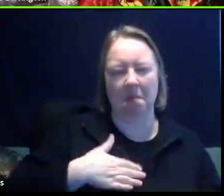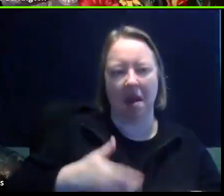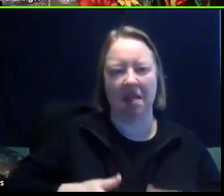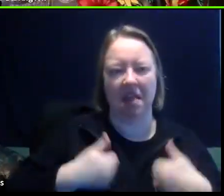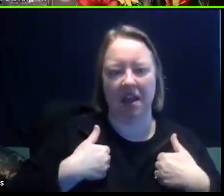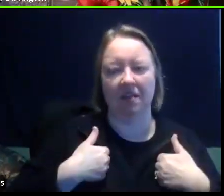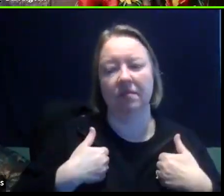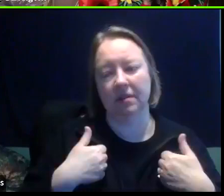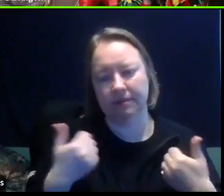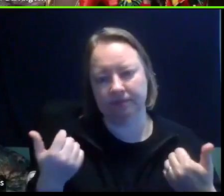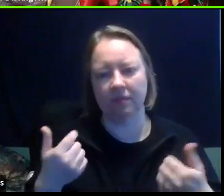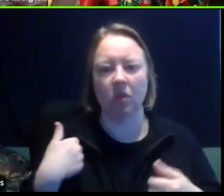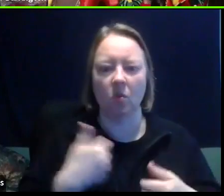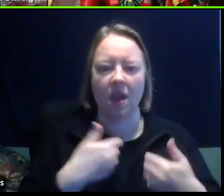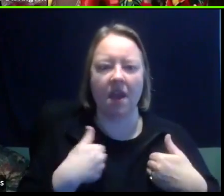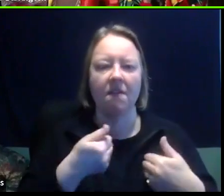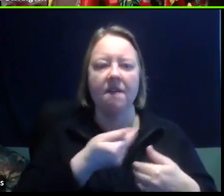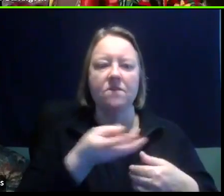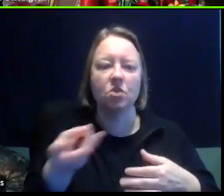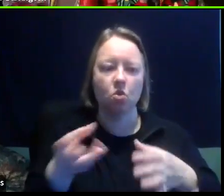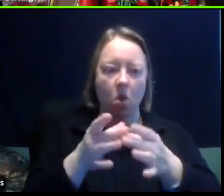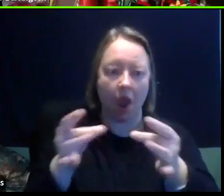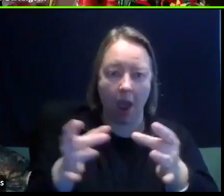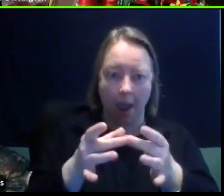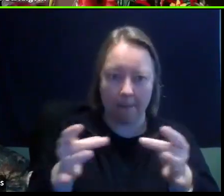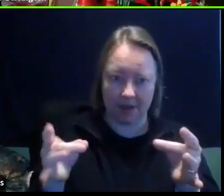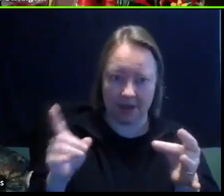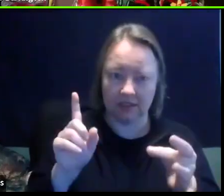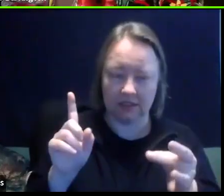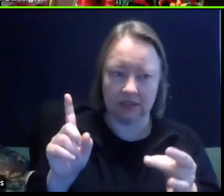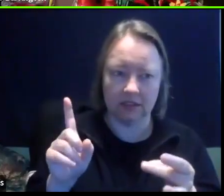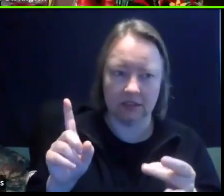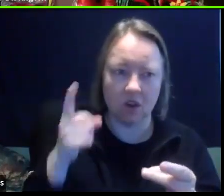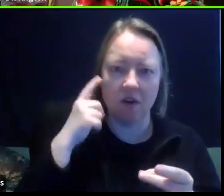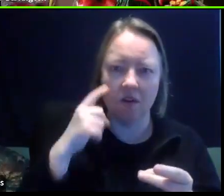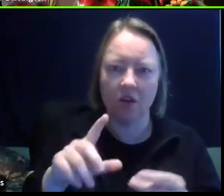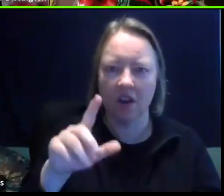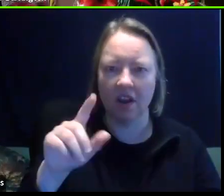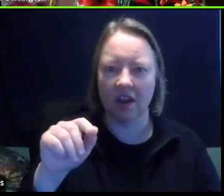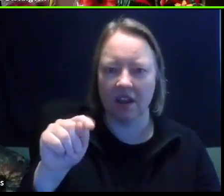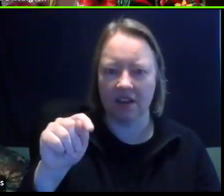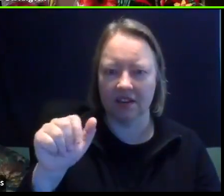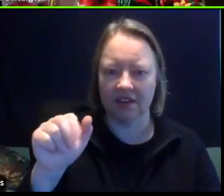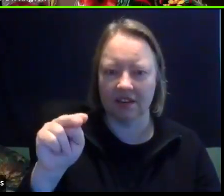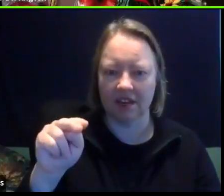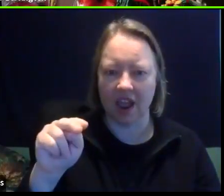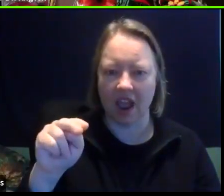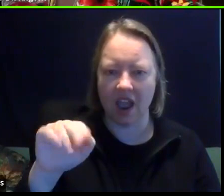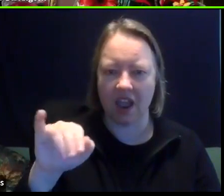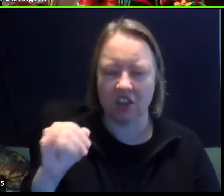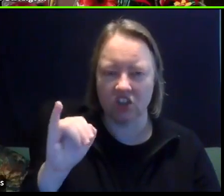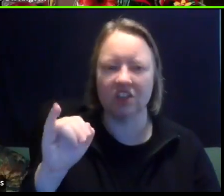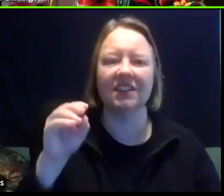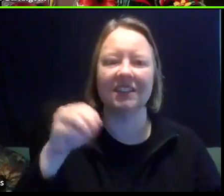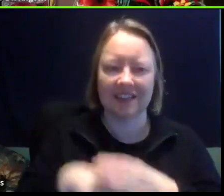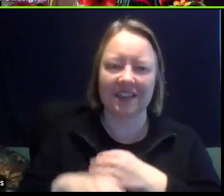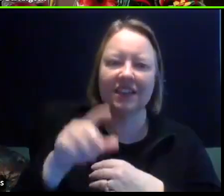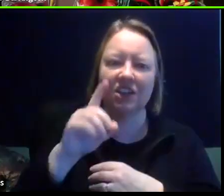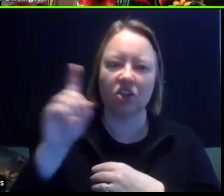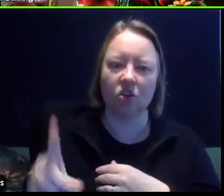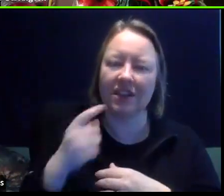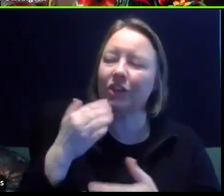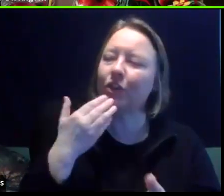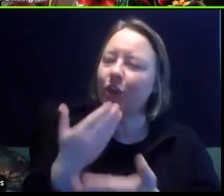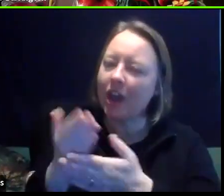few comments here. So for Tanji, she is all the way in Detroit. She says, good